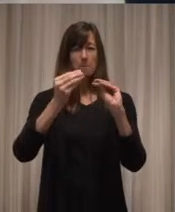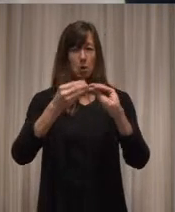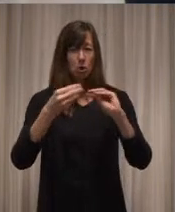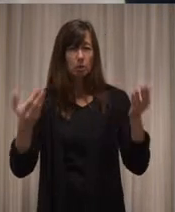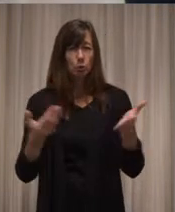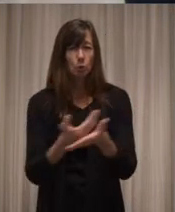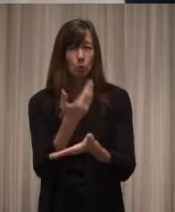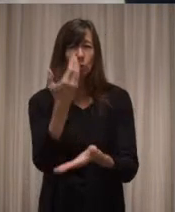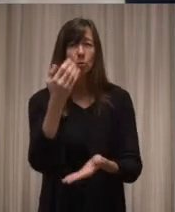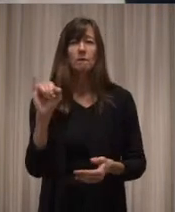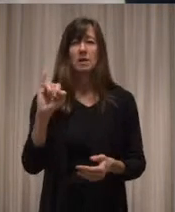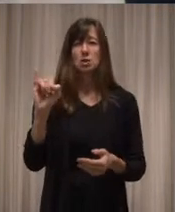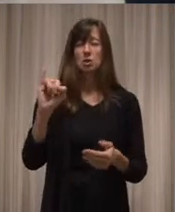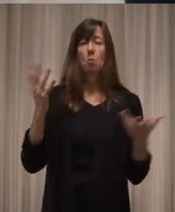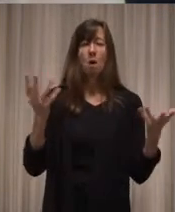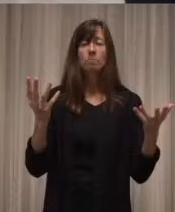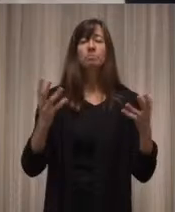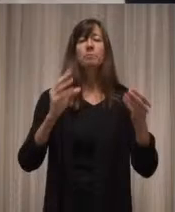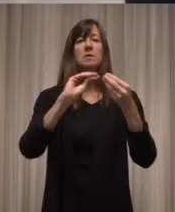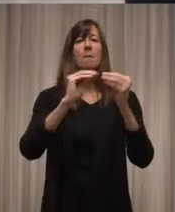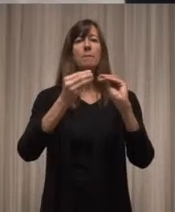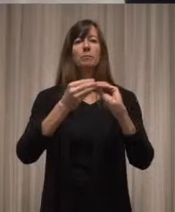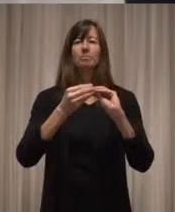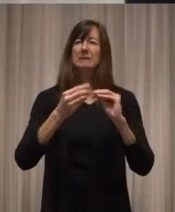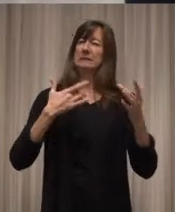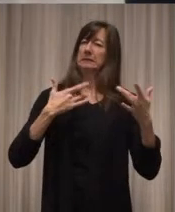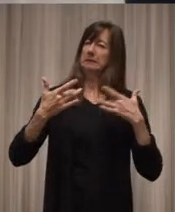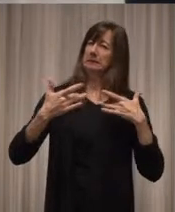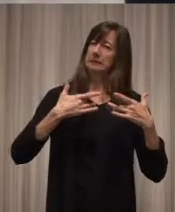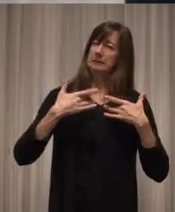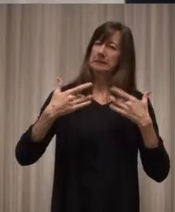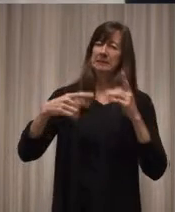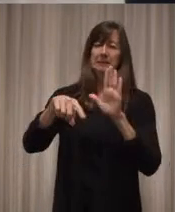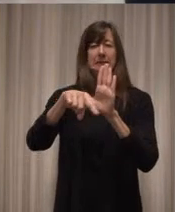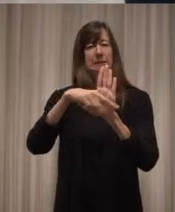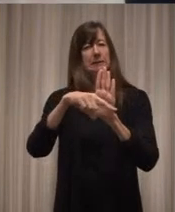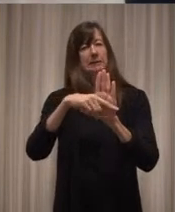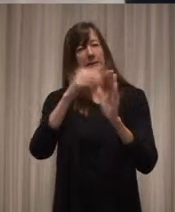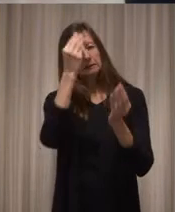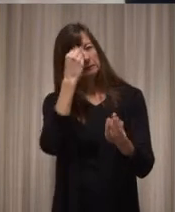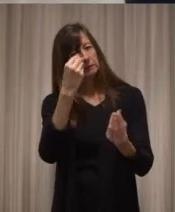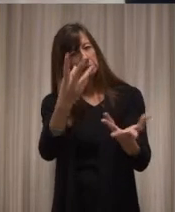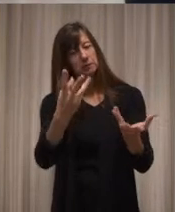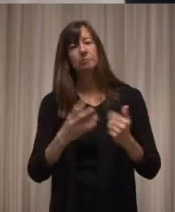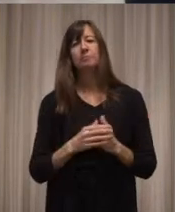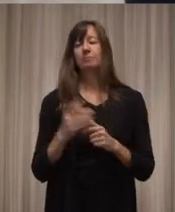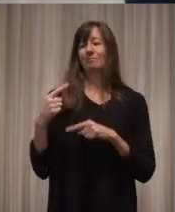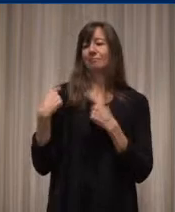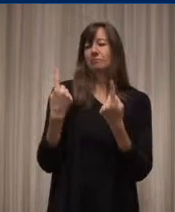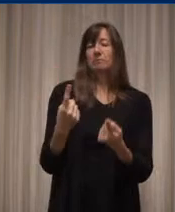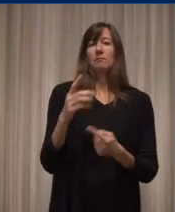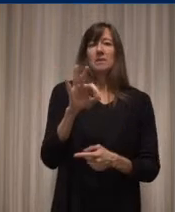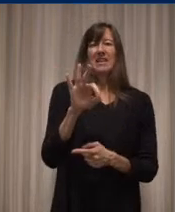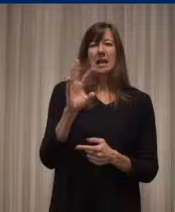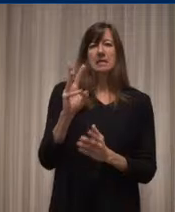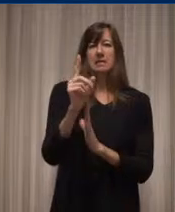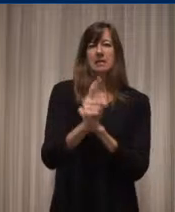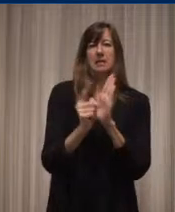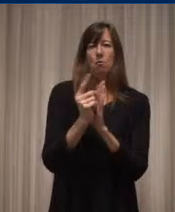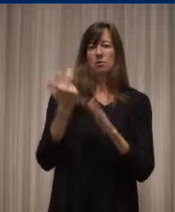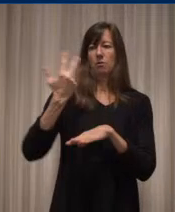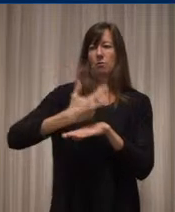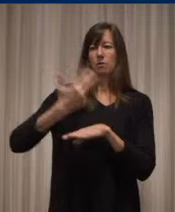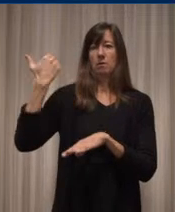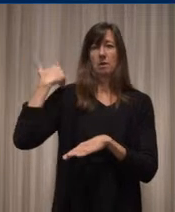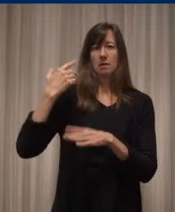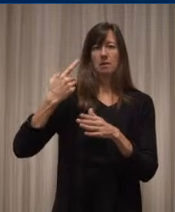is continued concerning and negative news here in the last 96 hours since our last update. We